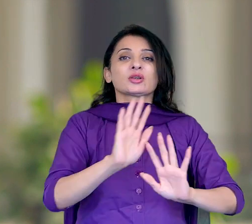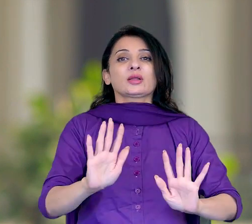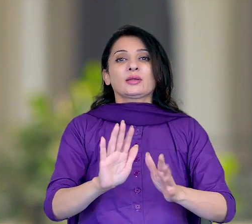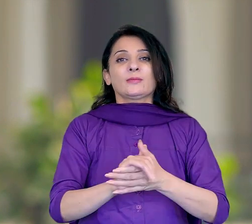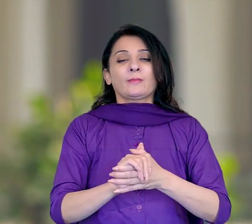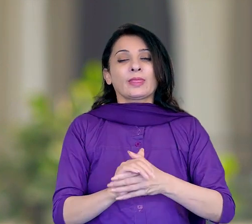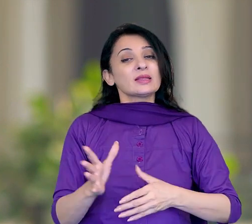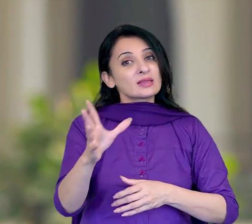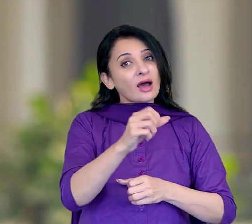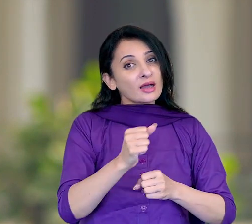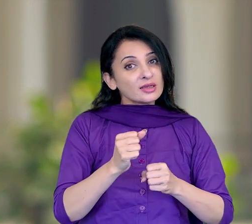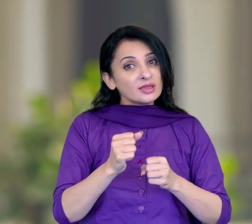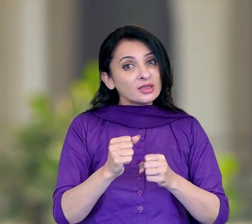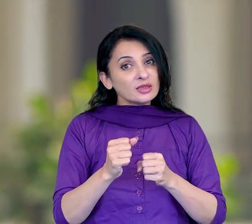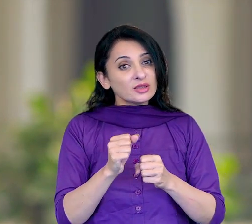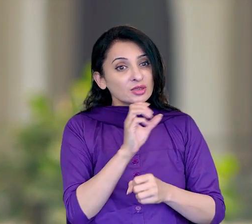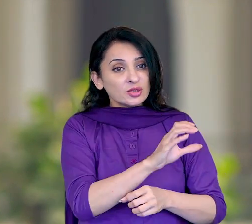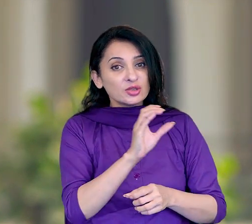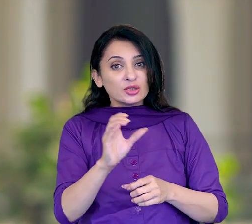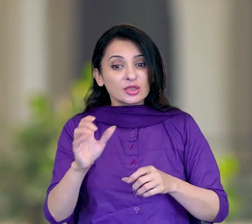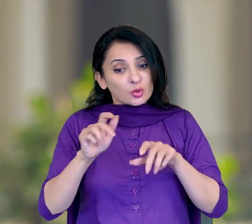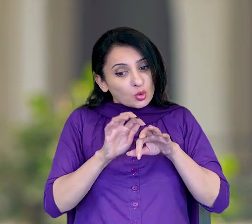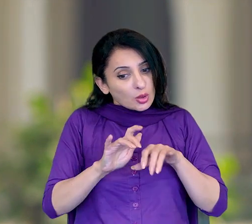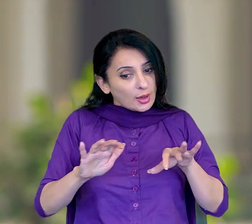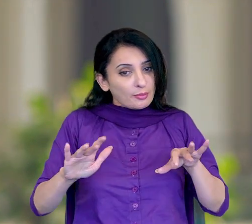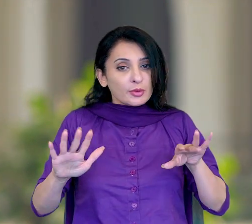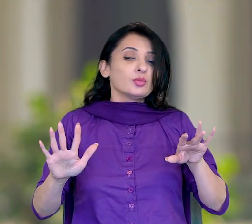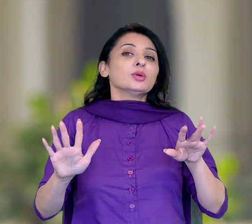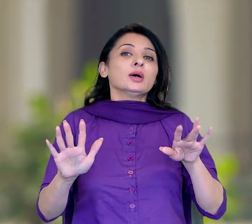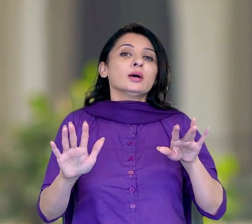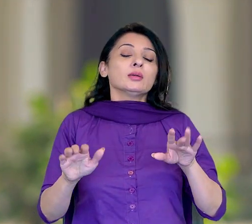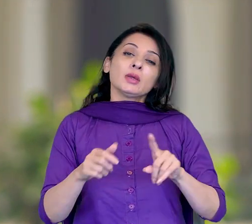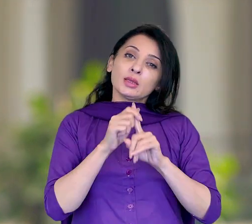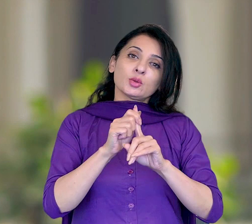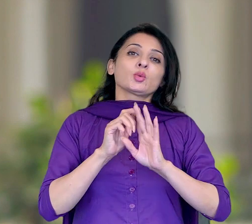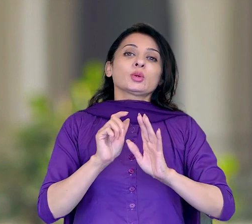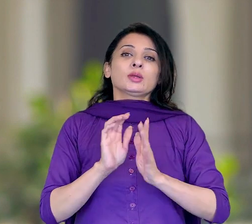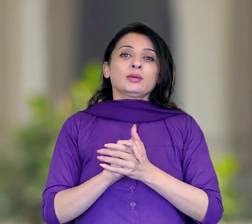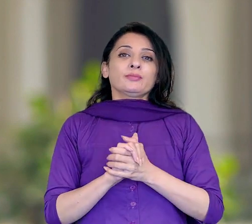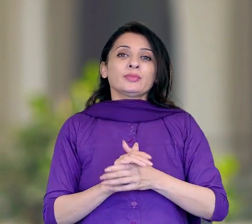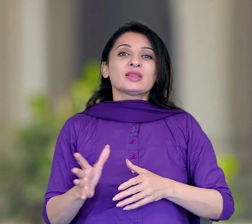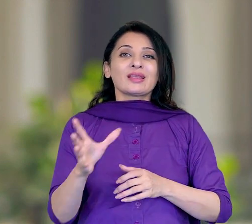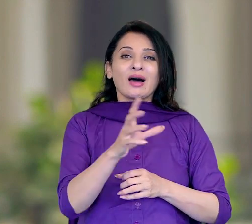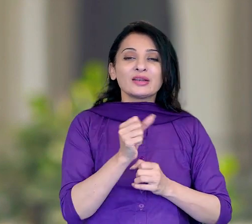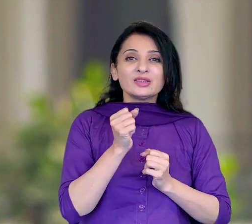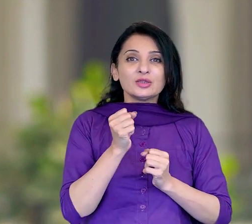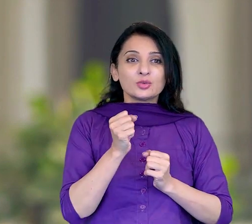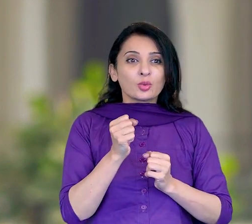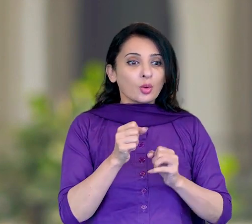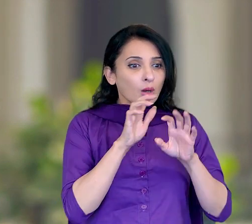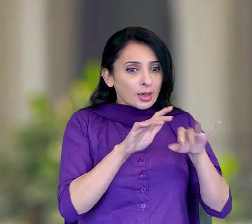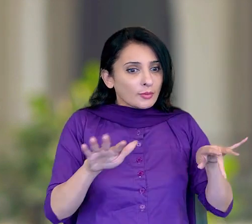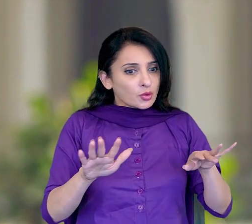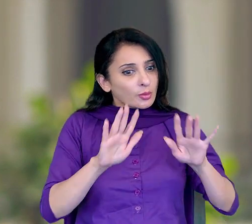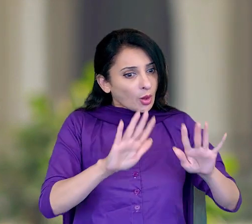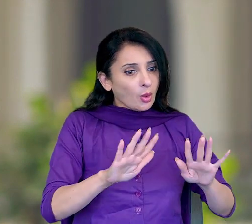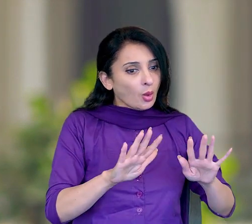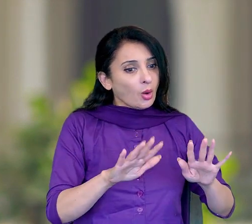everything had to be accessible, everything had to be very streamlined, and ultimately the transformation would take